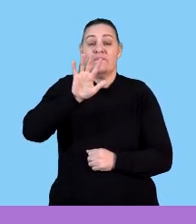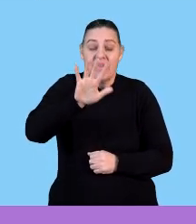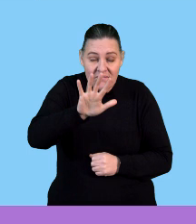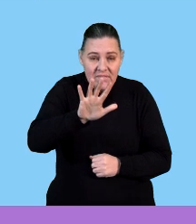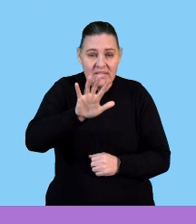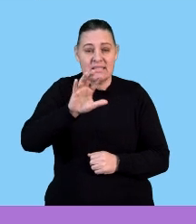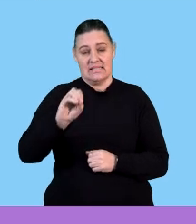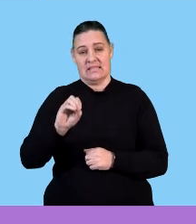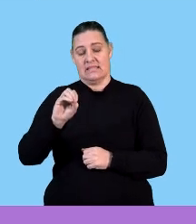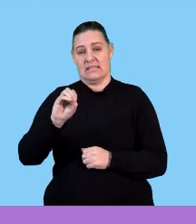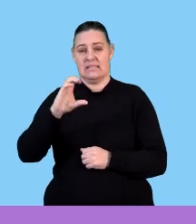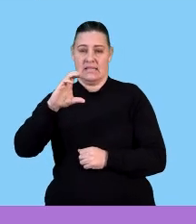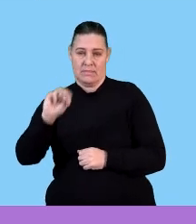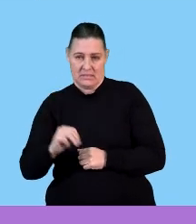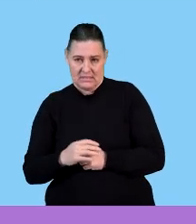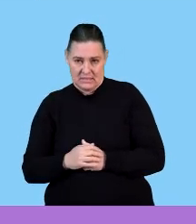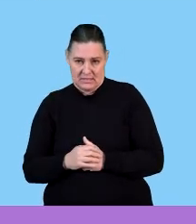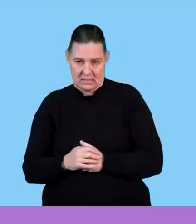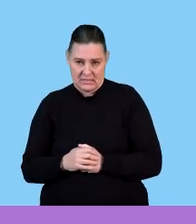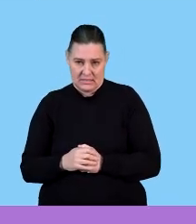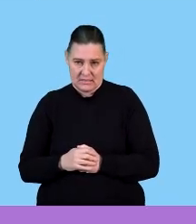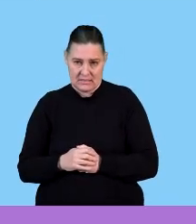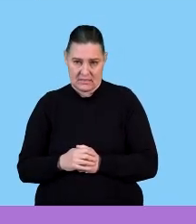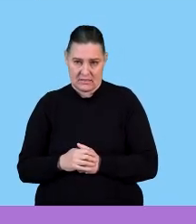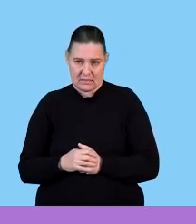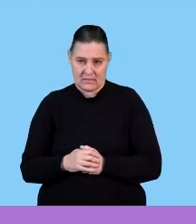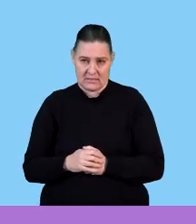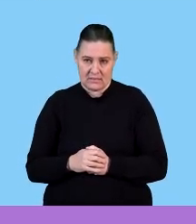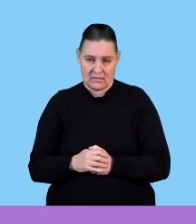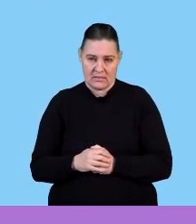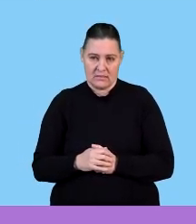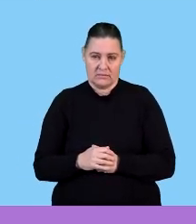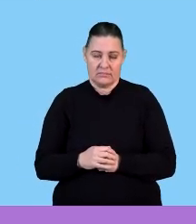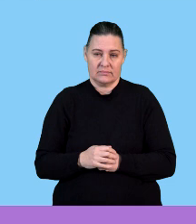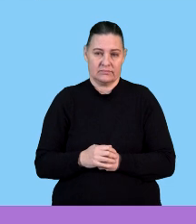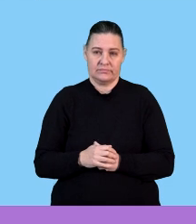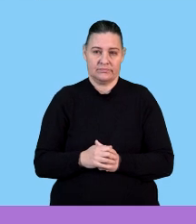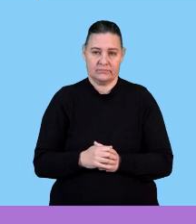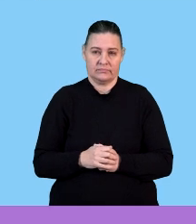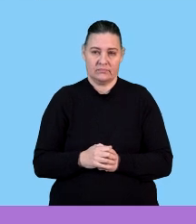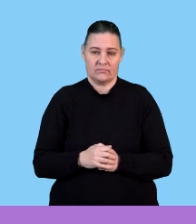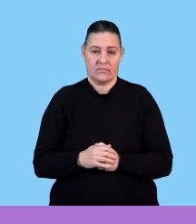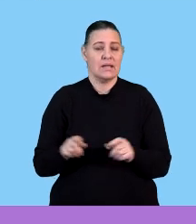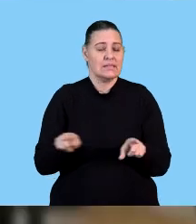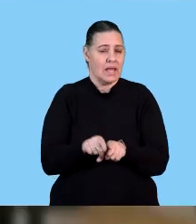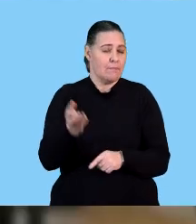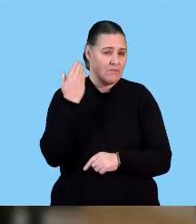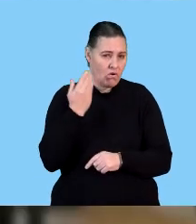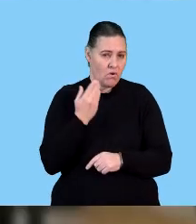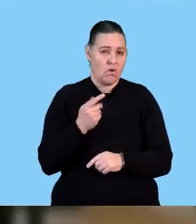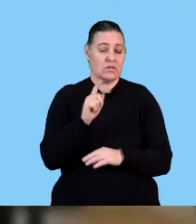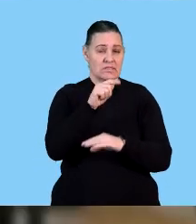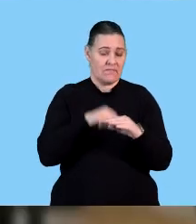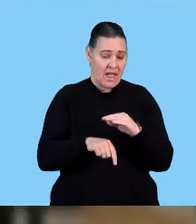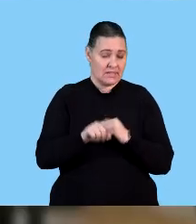1,250 centimeters. Okay, 50 centimeters. Again, like before, we